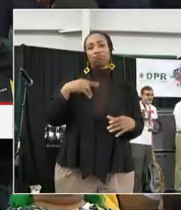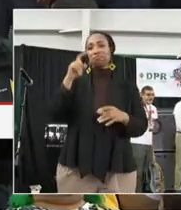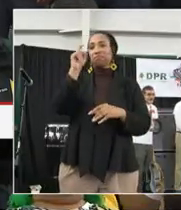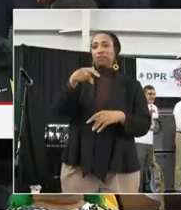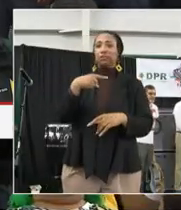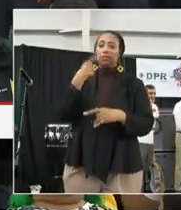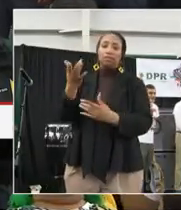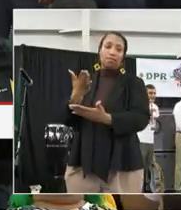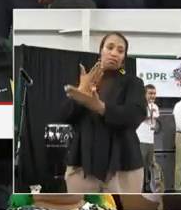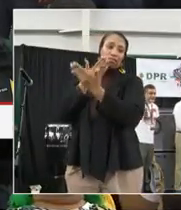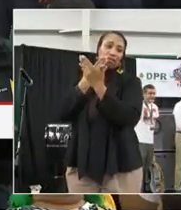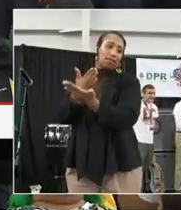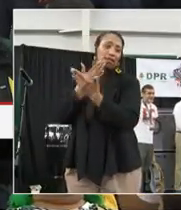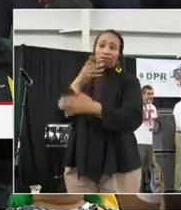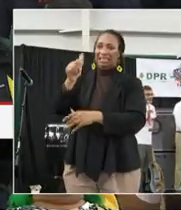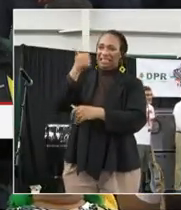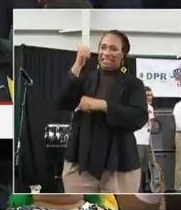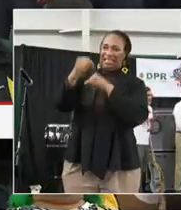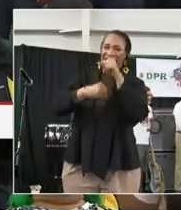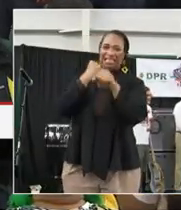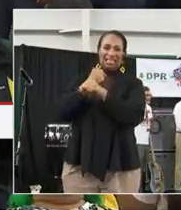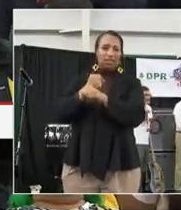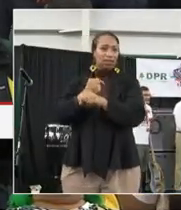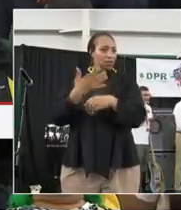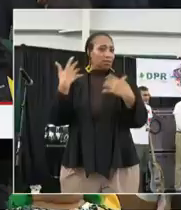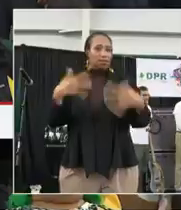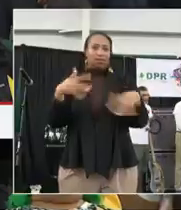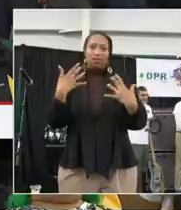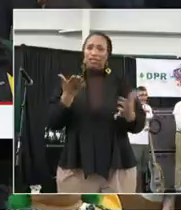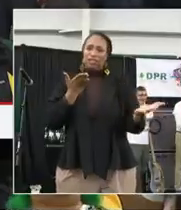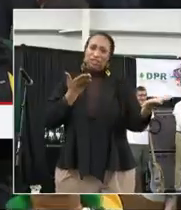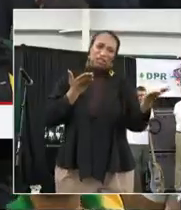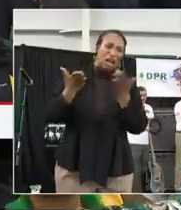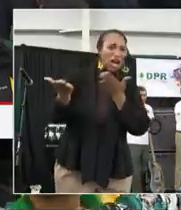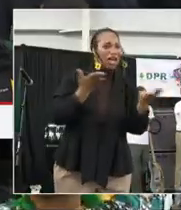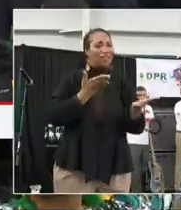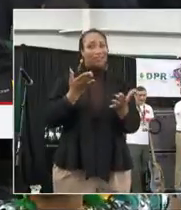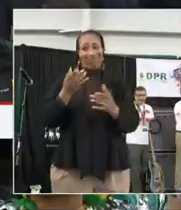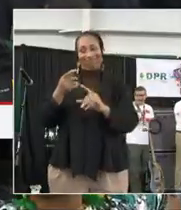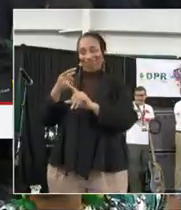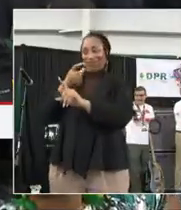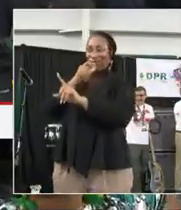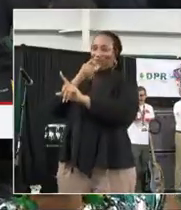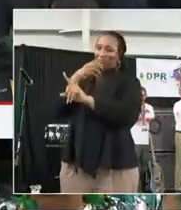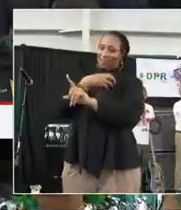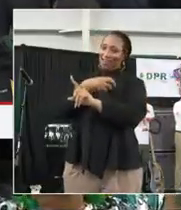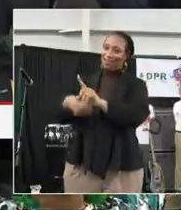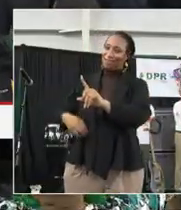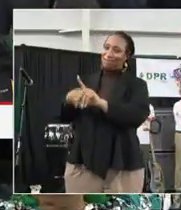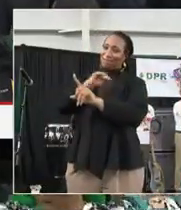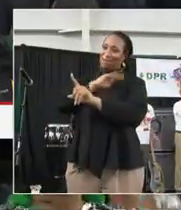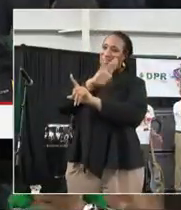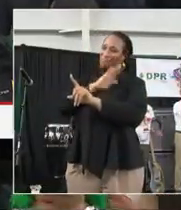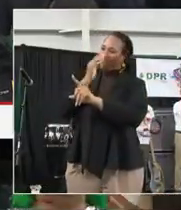consecutive 3-time winning mayor, Muriel Bowser. Give it up for her one more time.